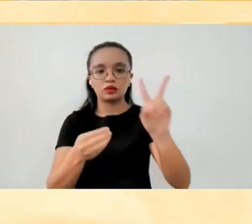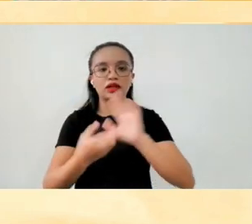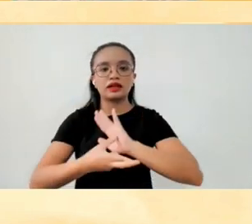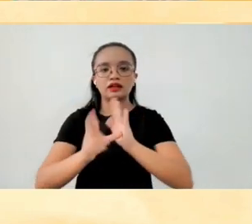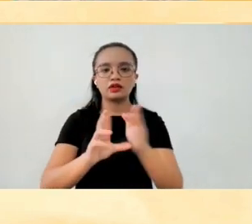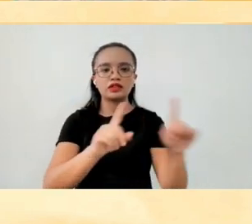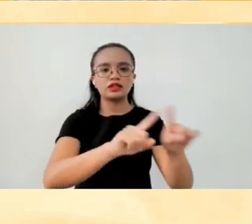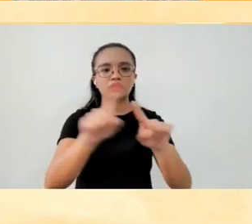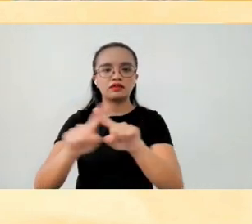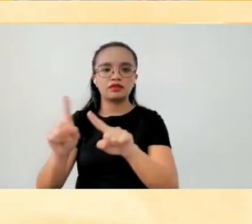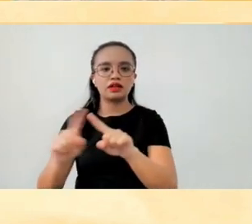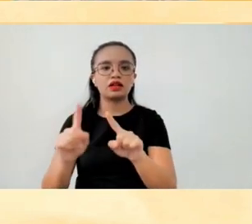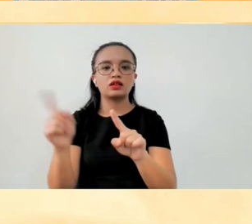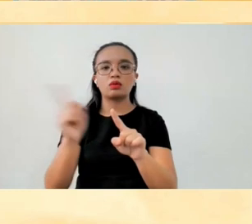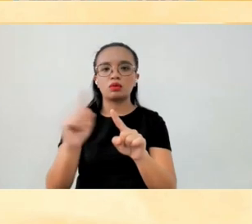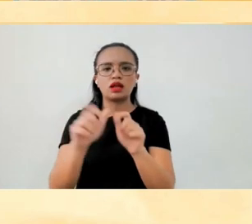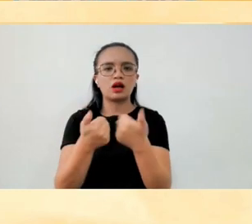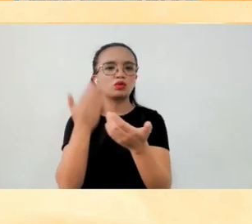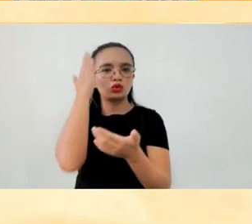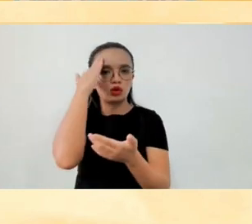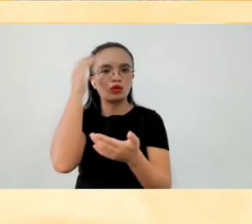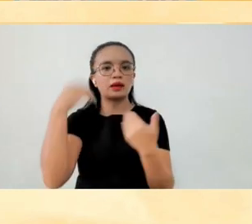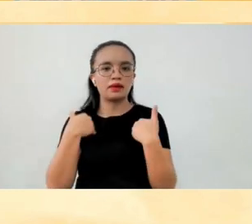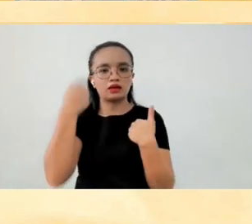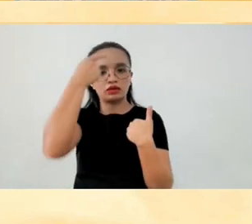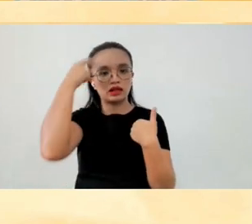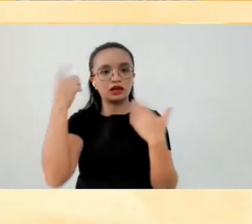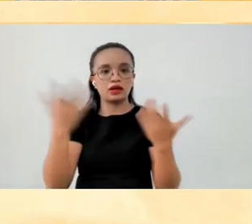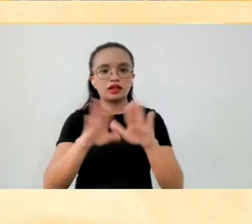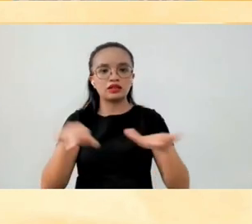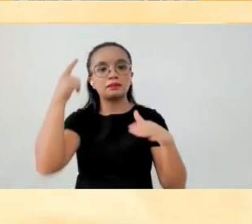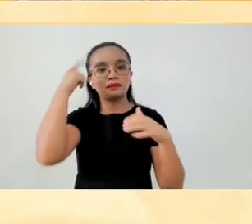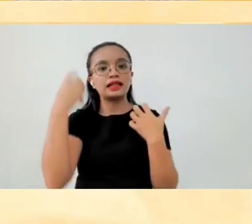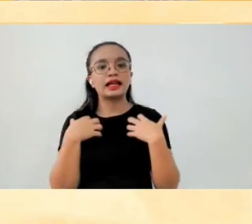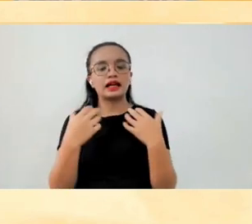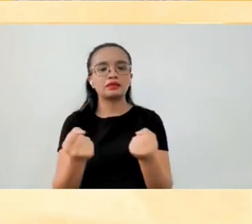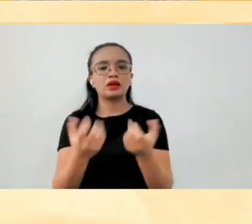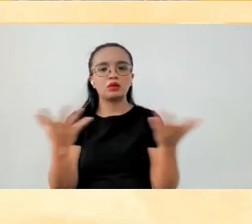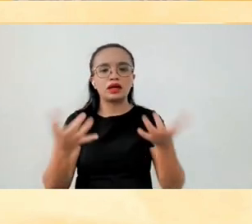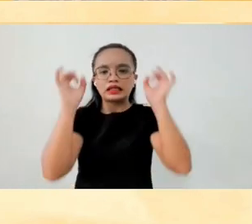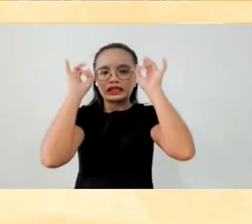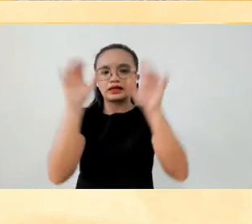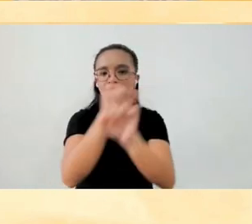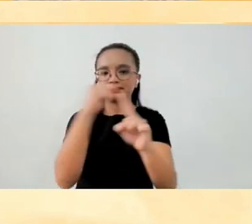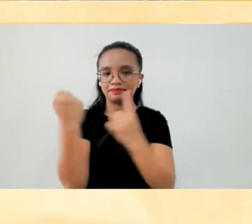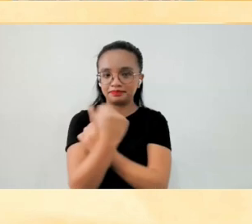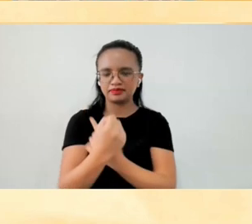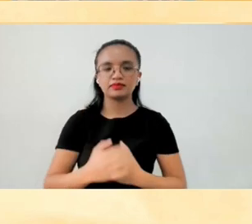various indications of trauma to children's mental health in vulnerable